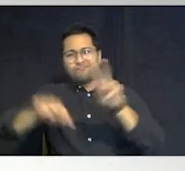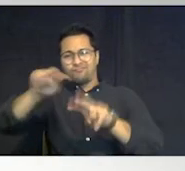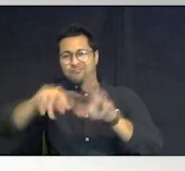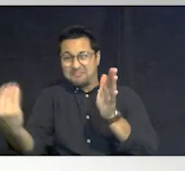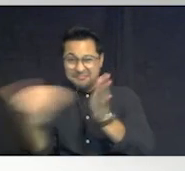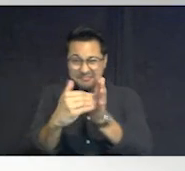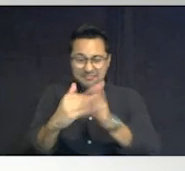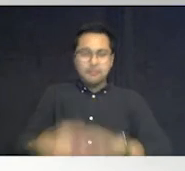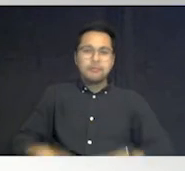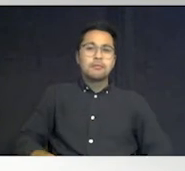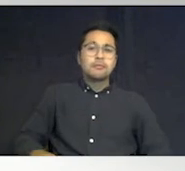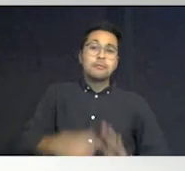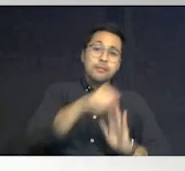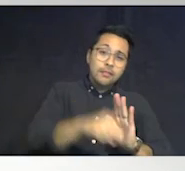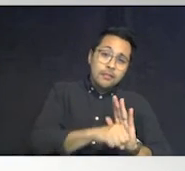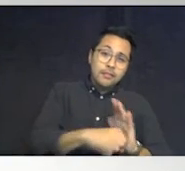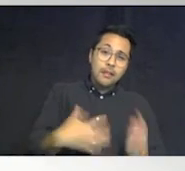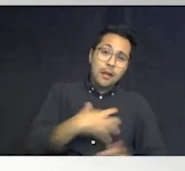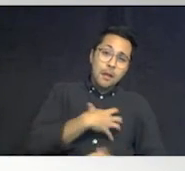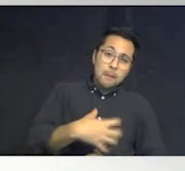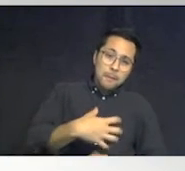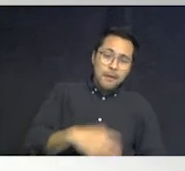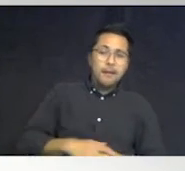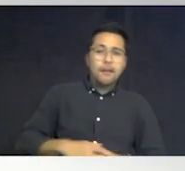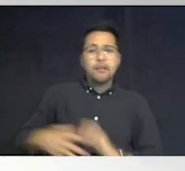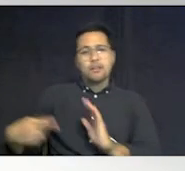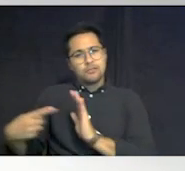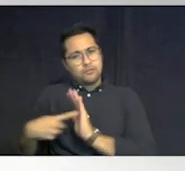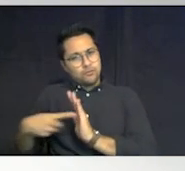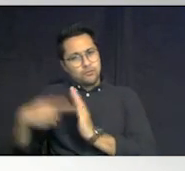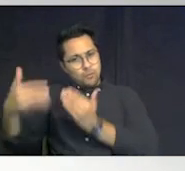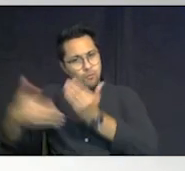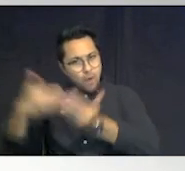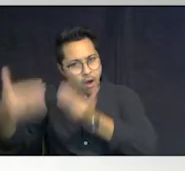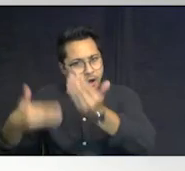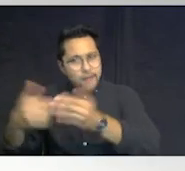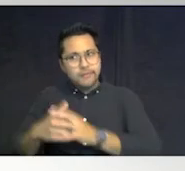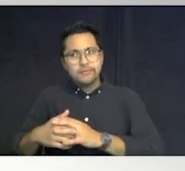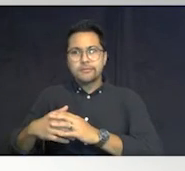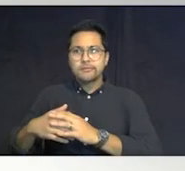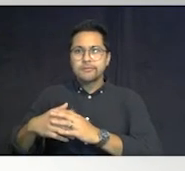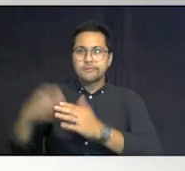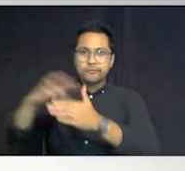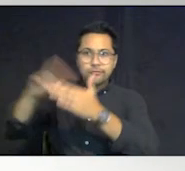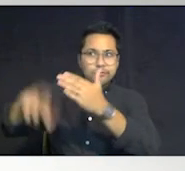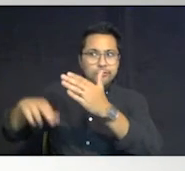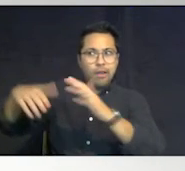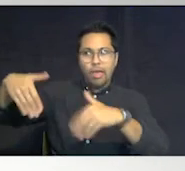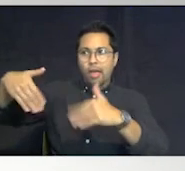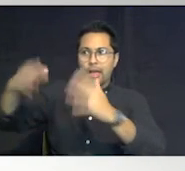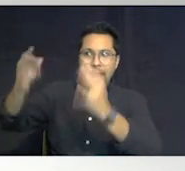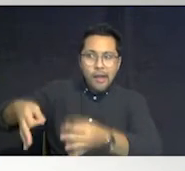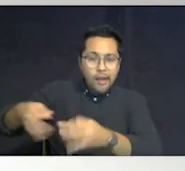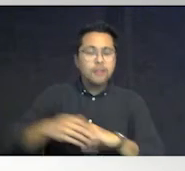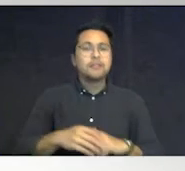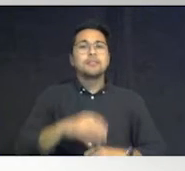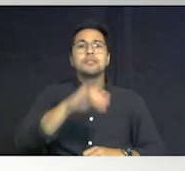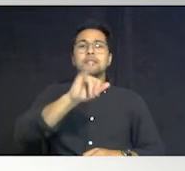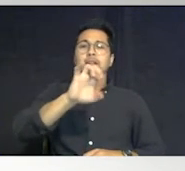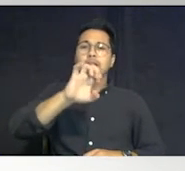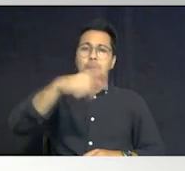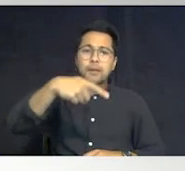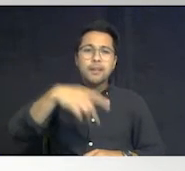complaints, due processes or any unresolved issues from due process, IEP issues such as development,